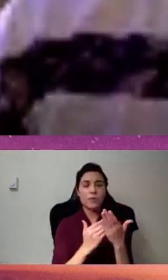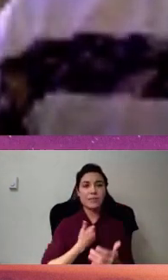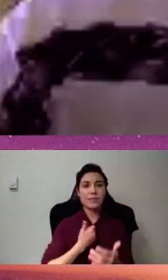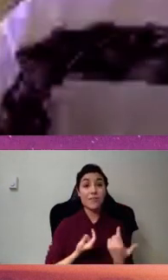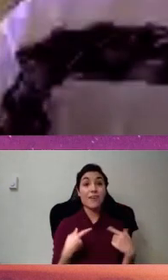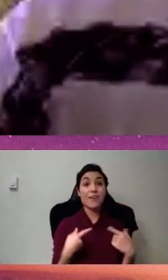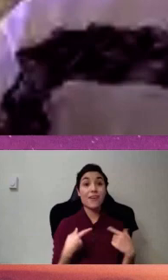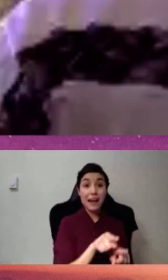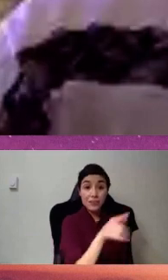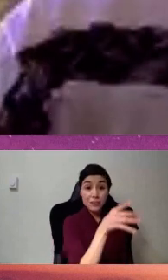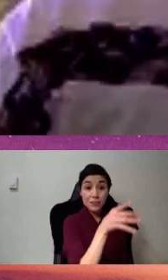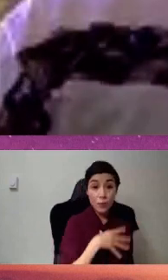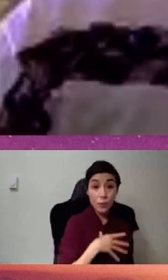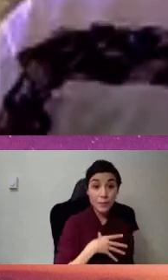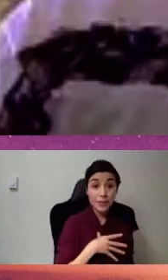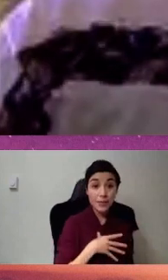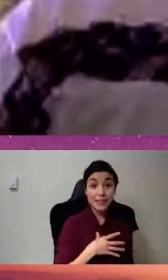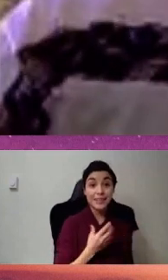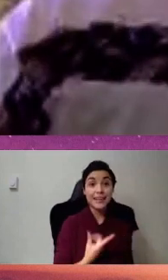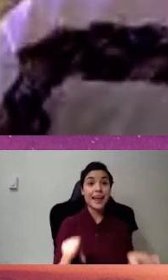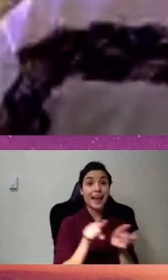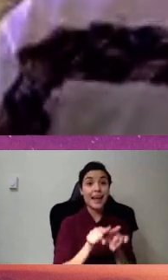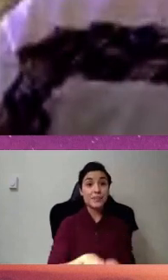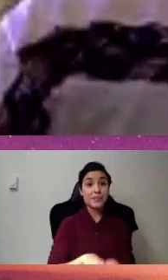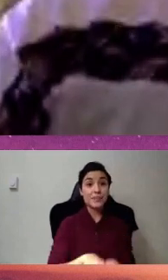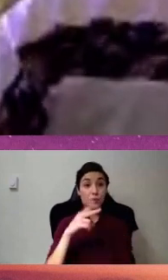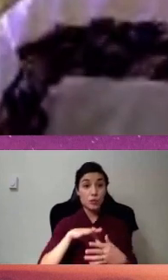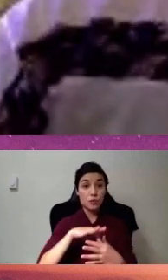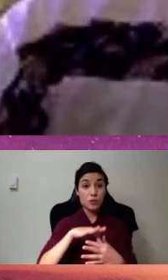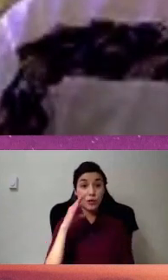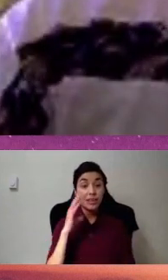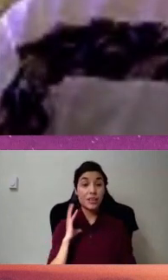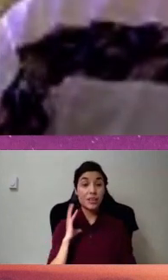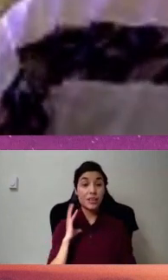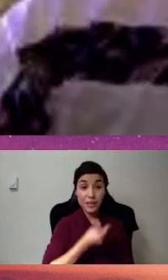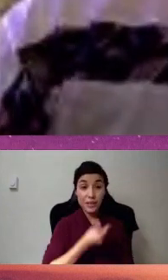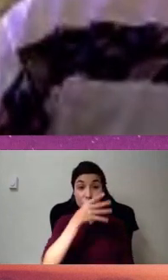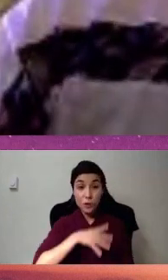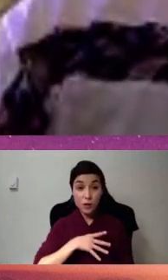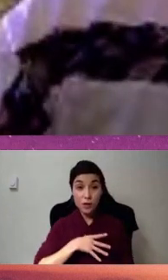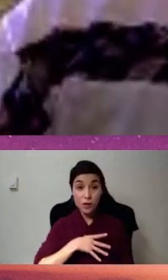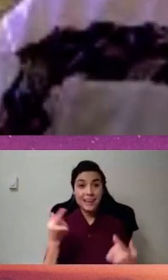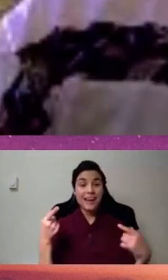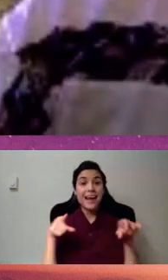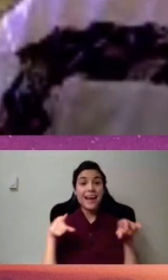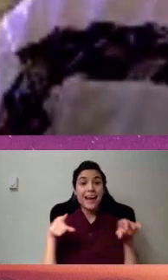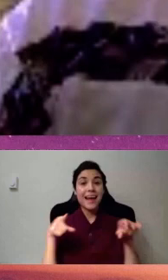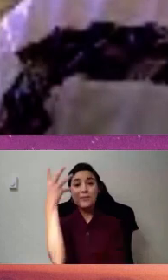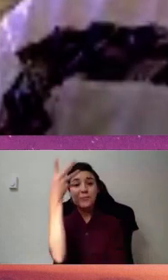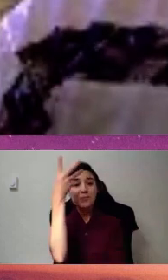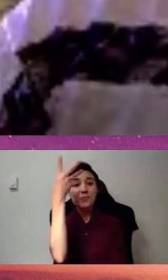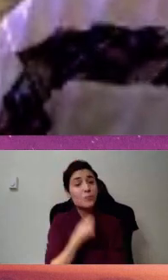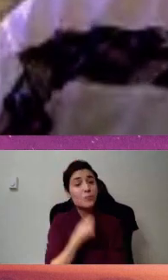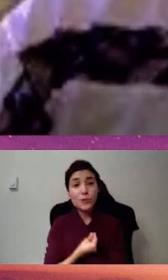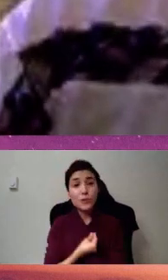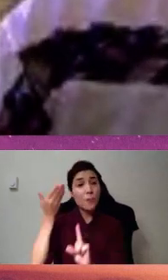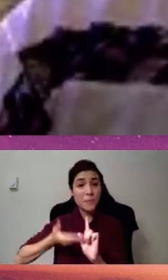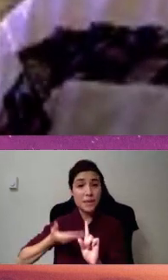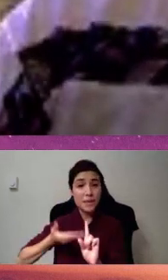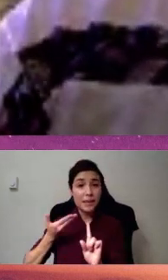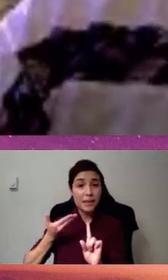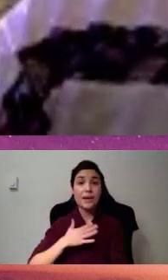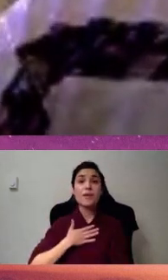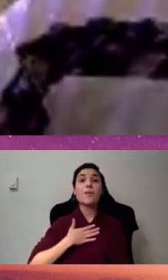two-spirit, you know, trans woman, a beautiful being. My mustache, you know, all of my facial